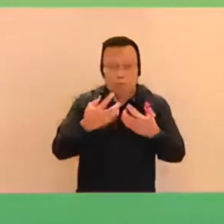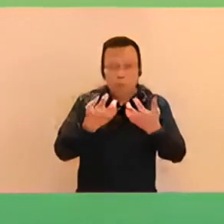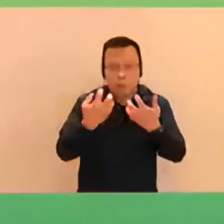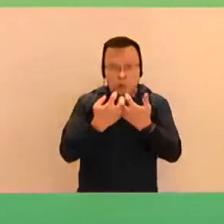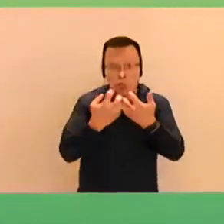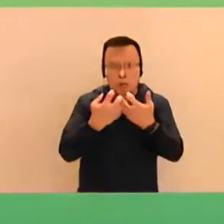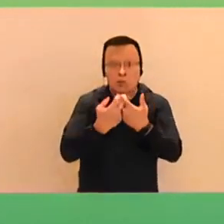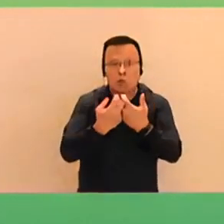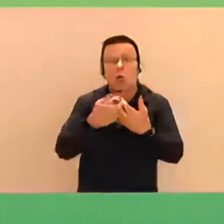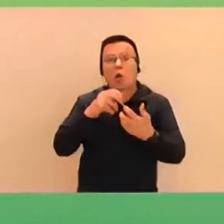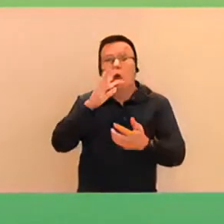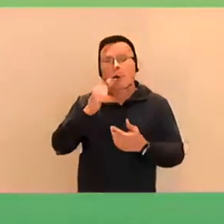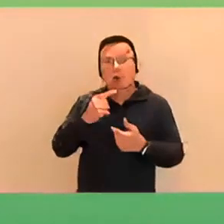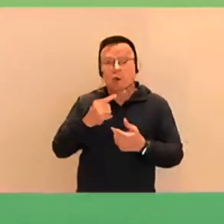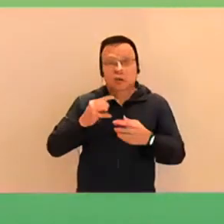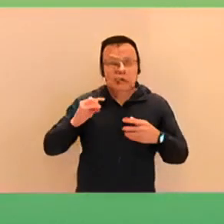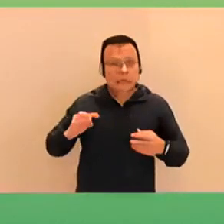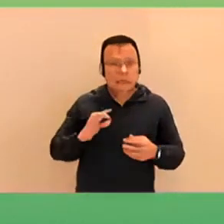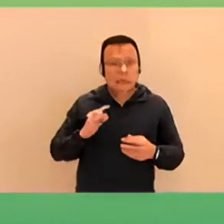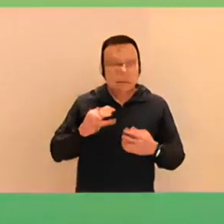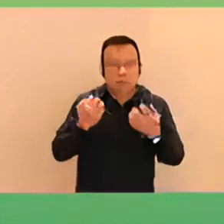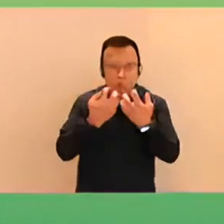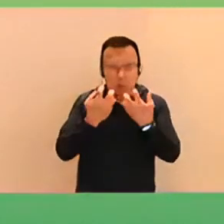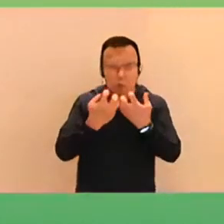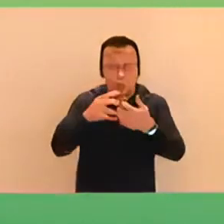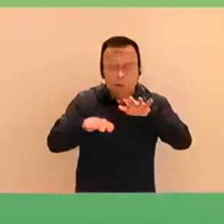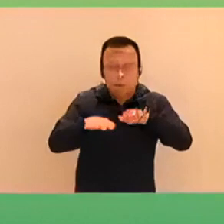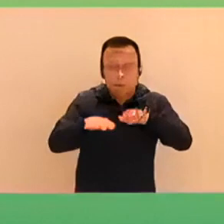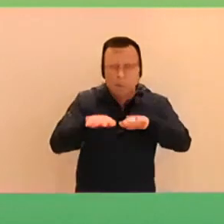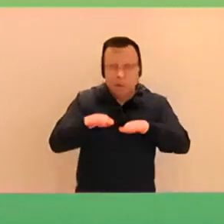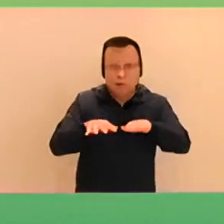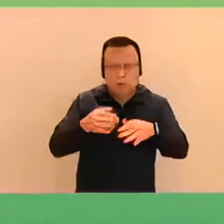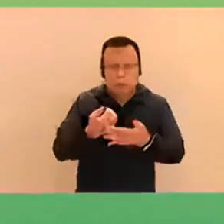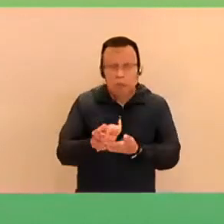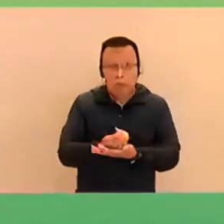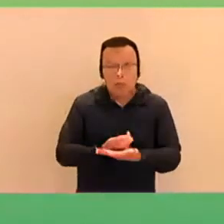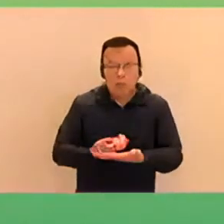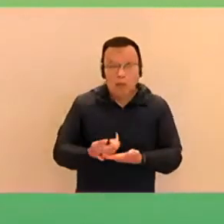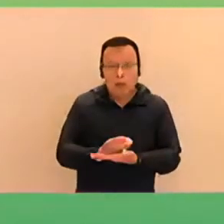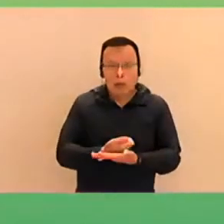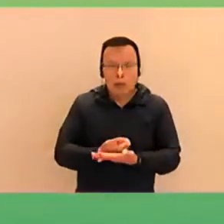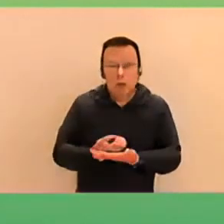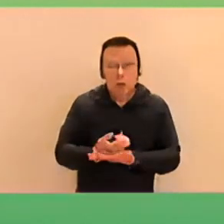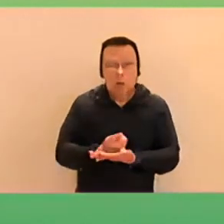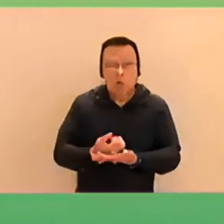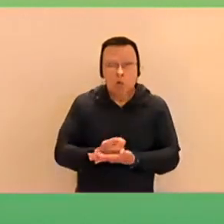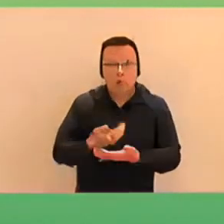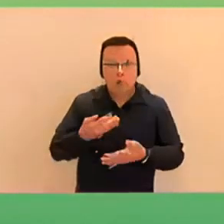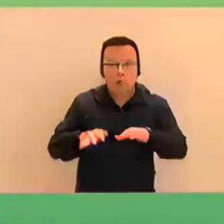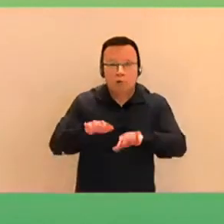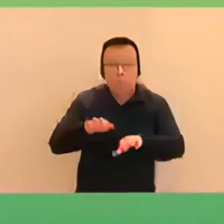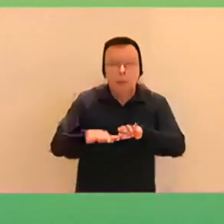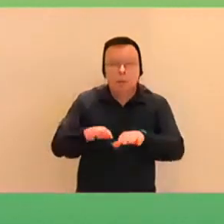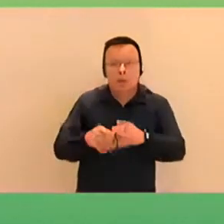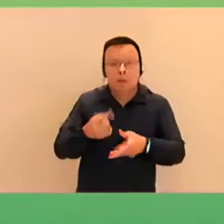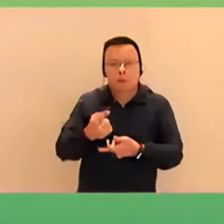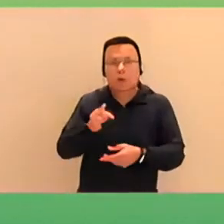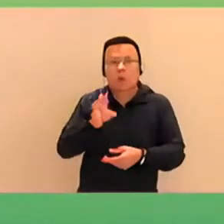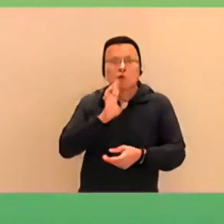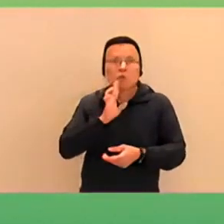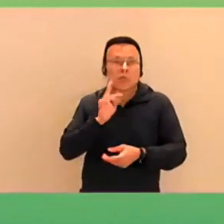data, or even compared to EU standard in terms of similar climate. This building performance very, very